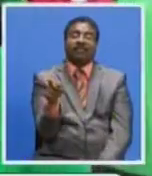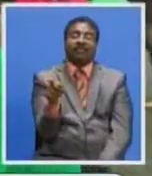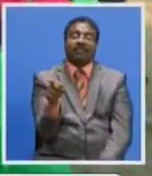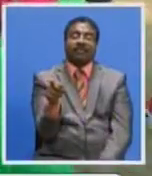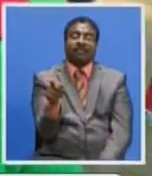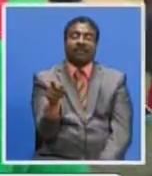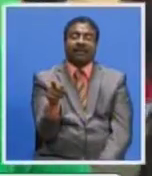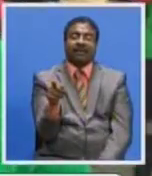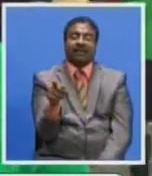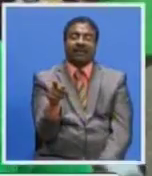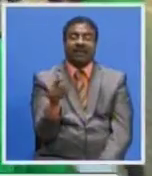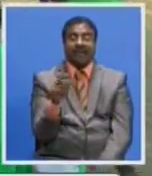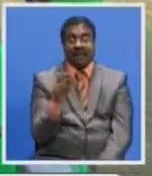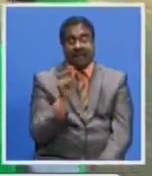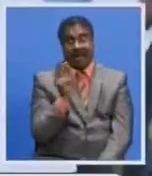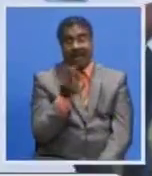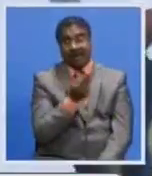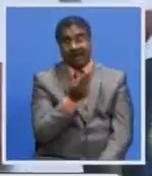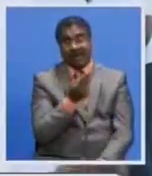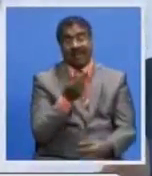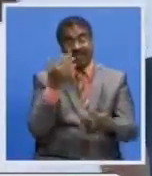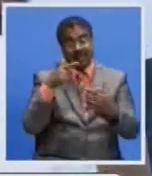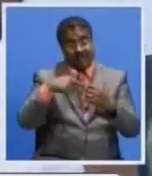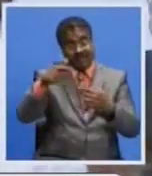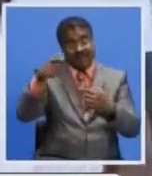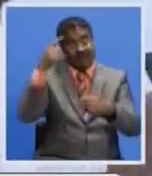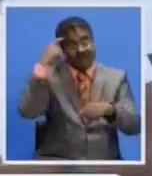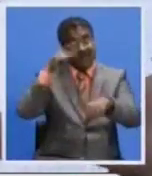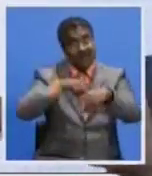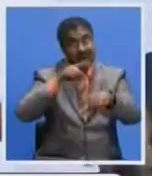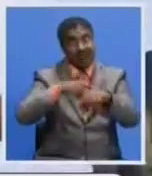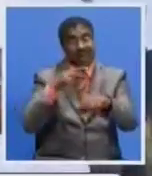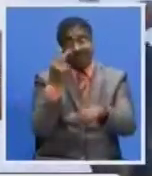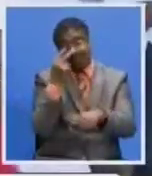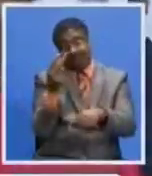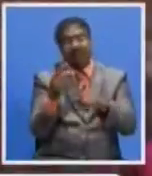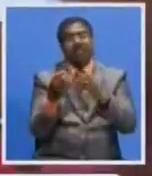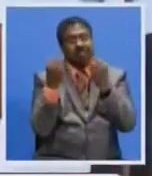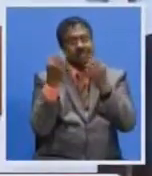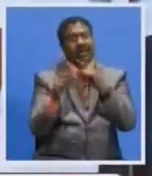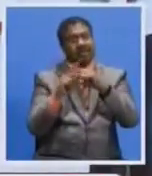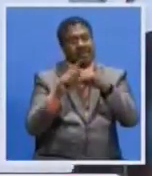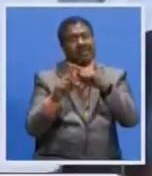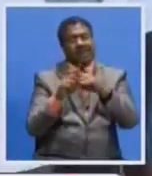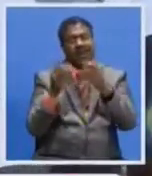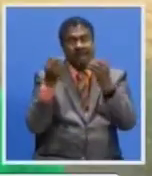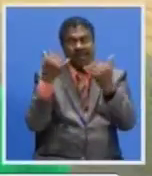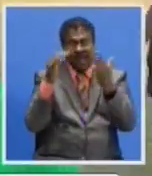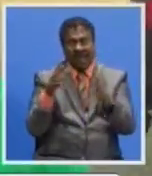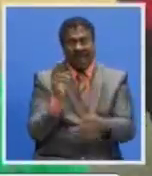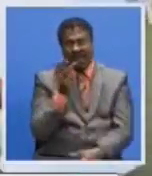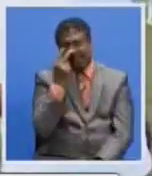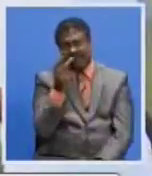building for the team for the coming season. I think a lot of positives that we have seen because we've lost some players that have gone that we were with last